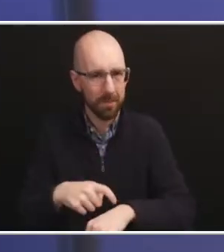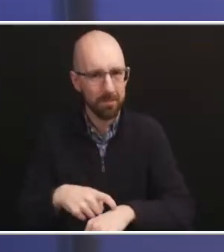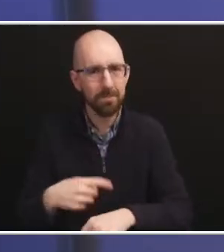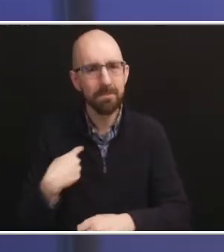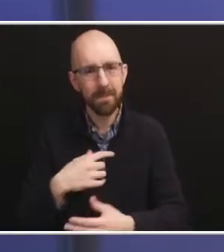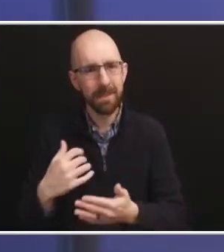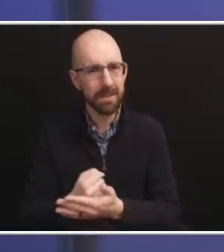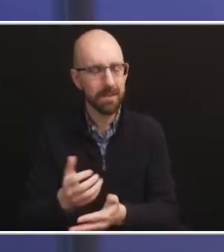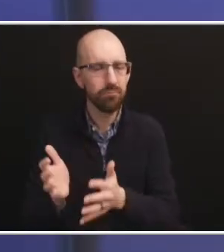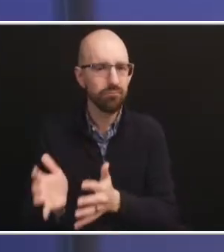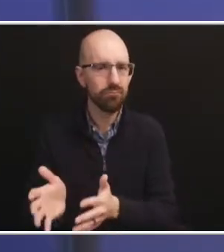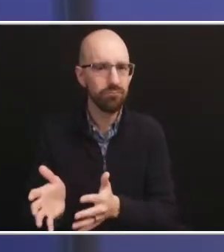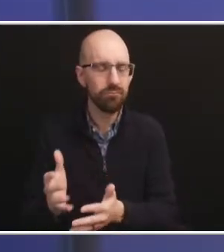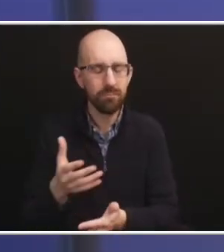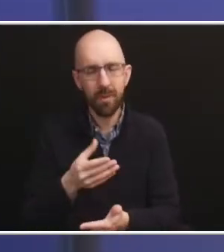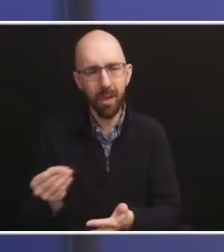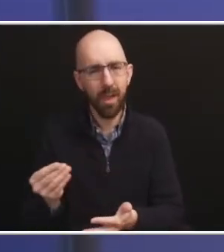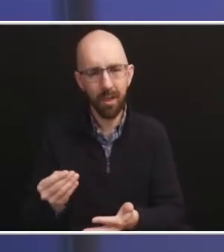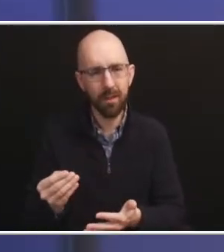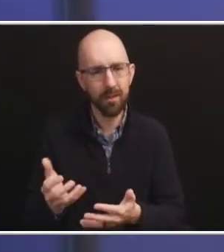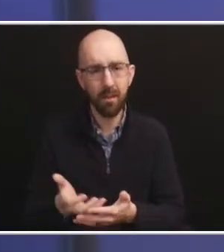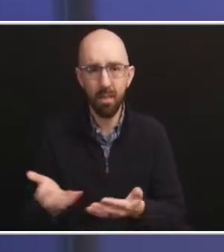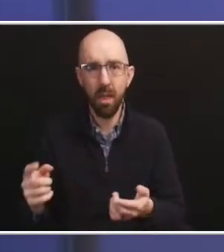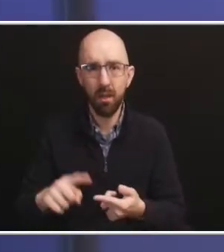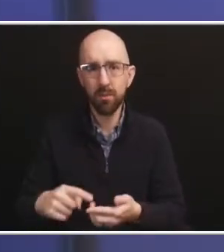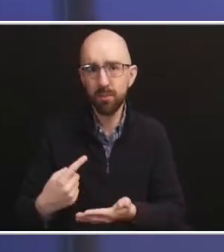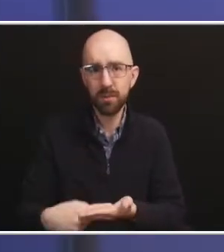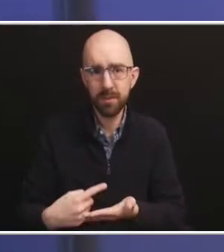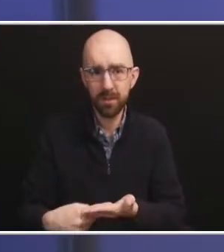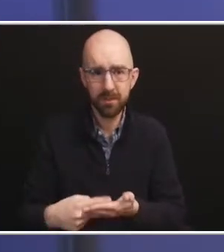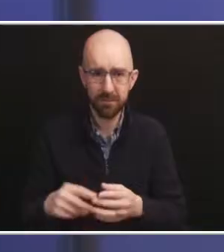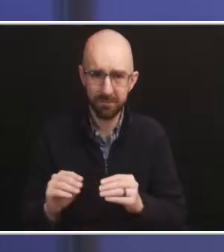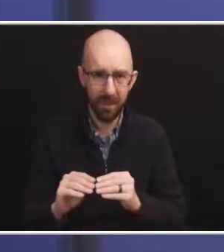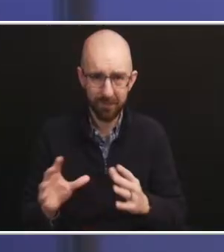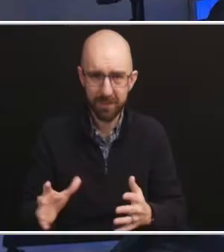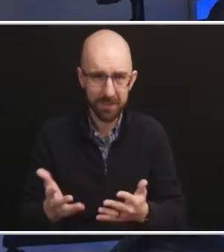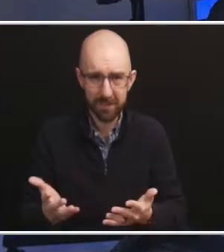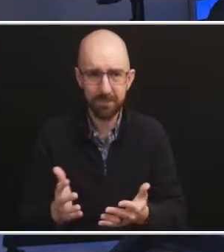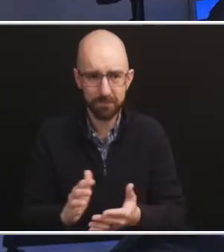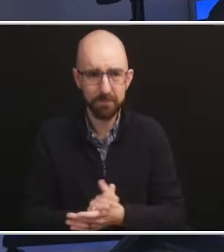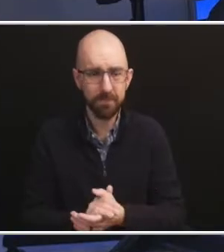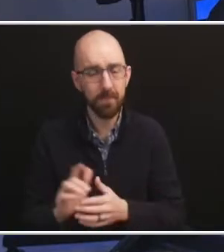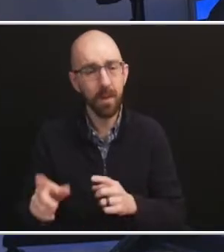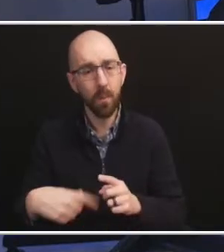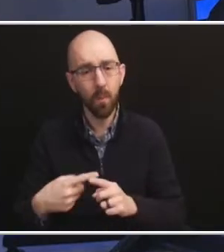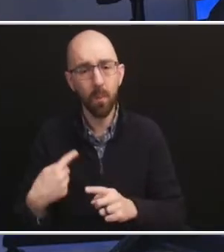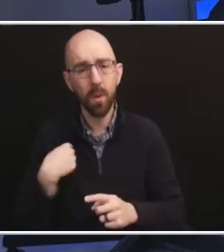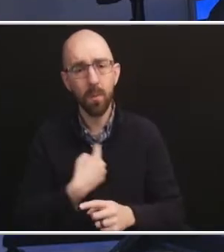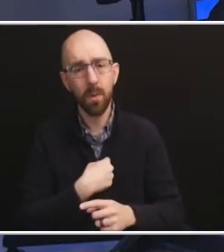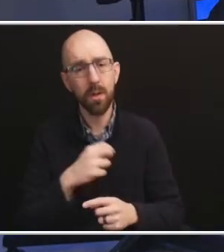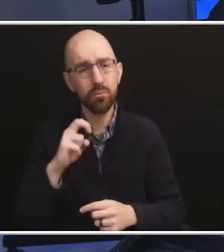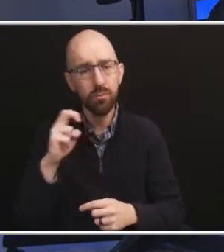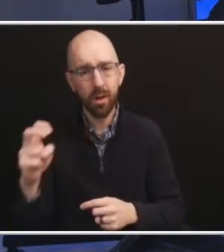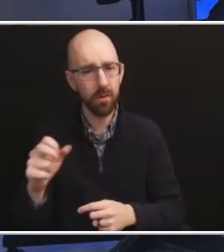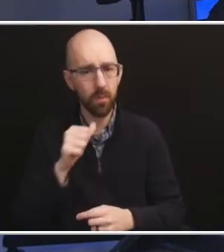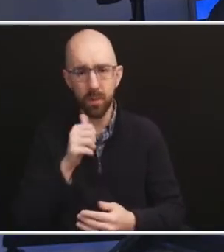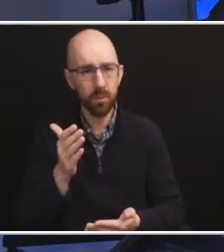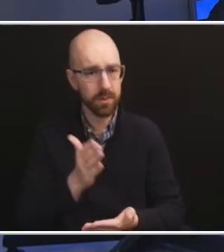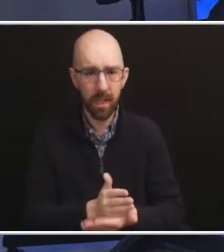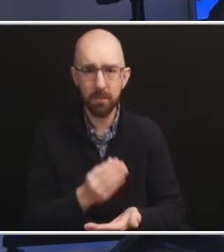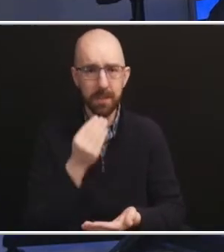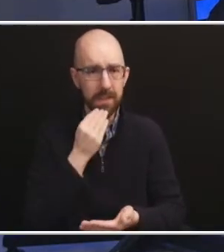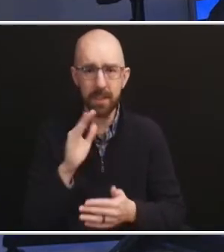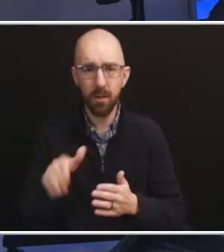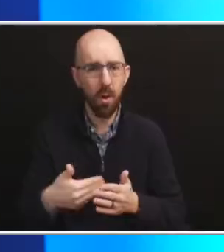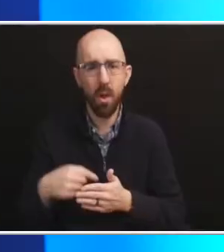and there's a lot to talk about, obviously. So And when we're traveling now, we don't stop and eat at all the places. We